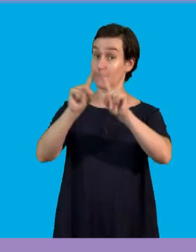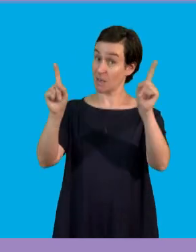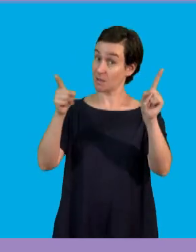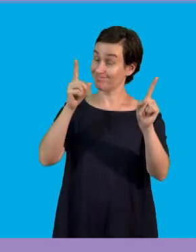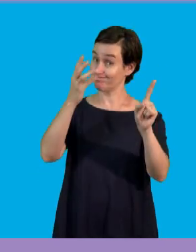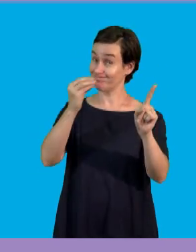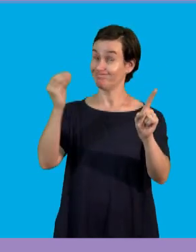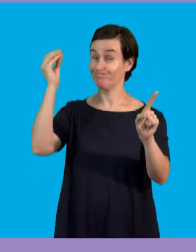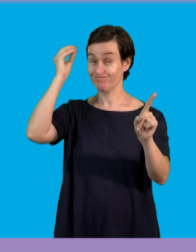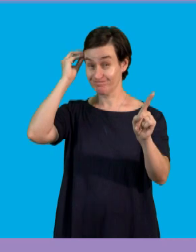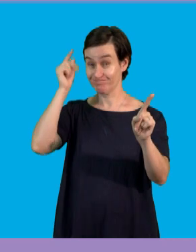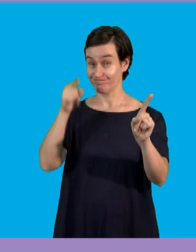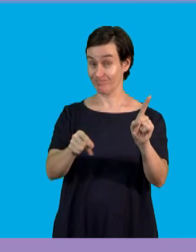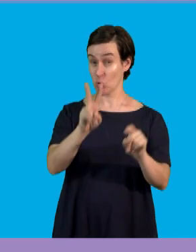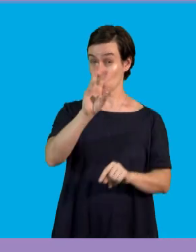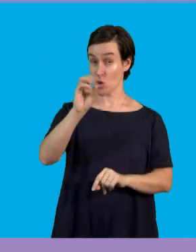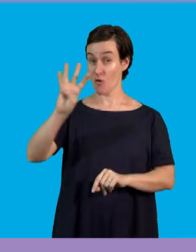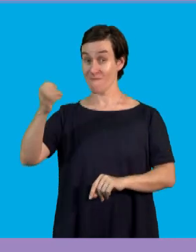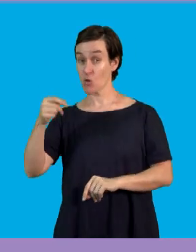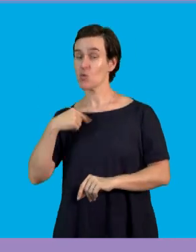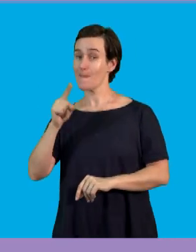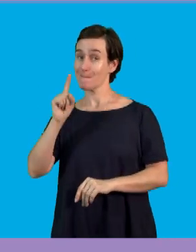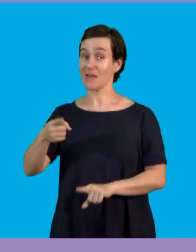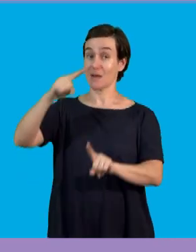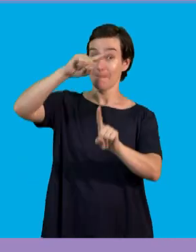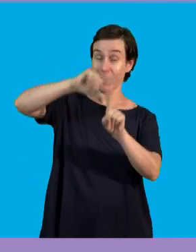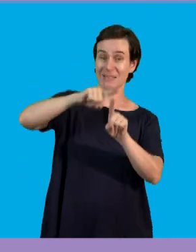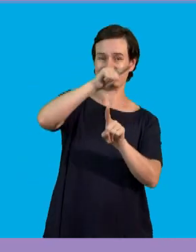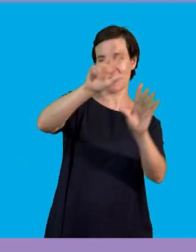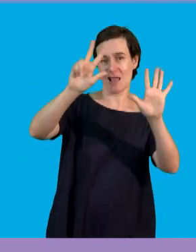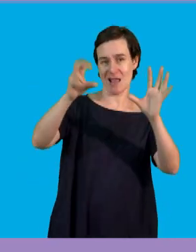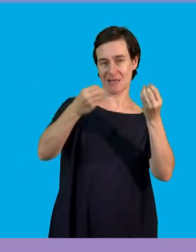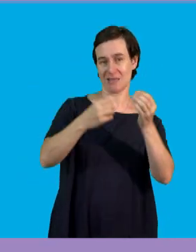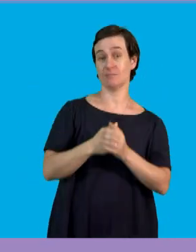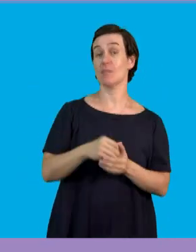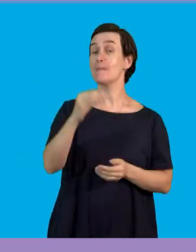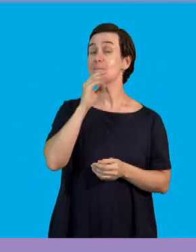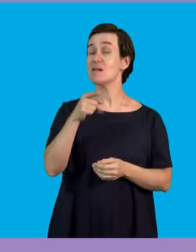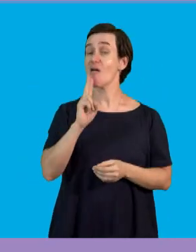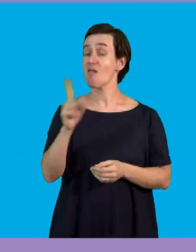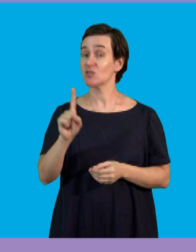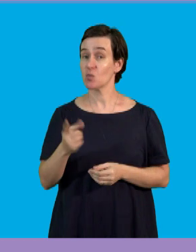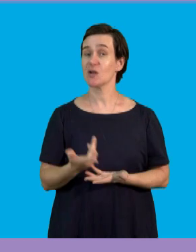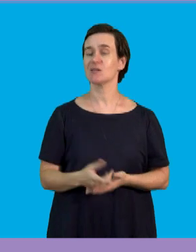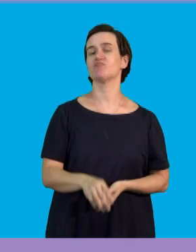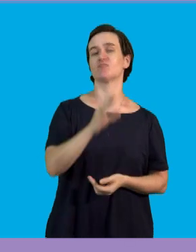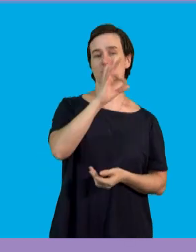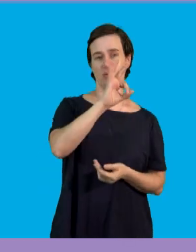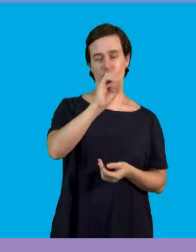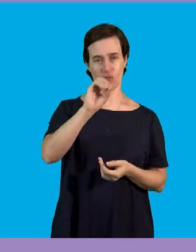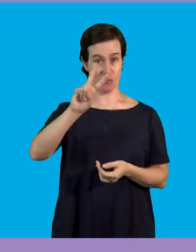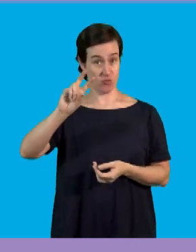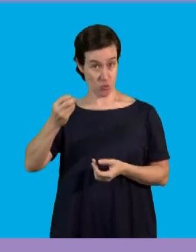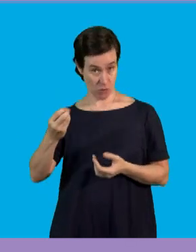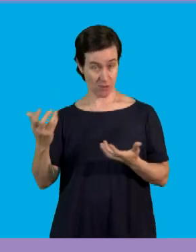240. But remember, from that 240, we need to add that 80. So what will that give us? That